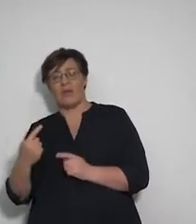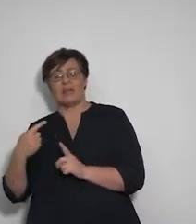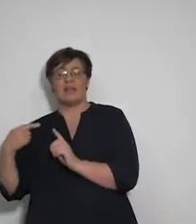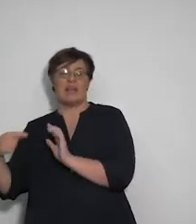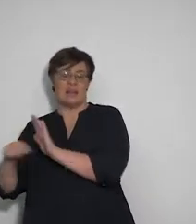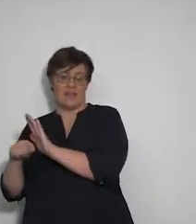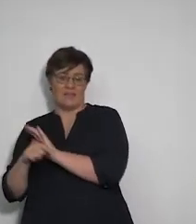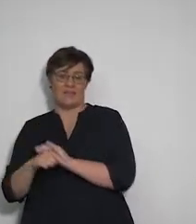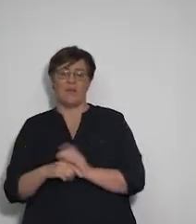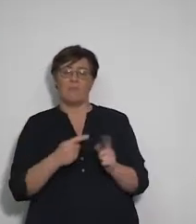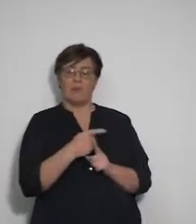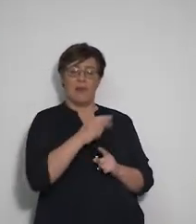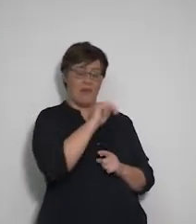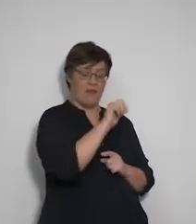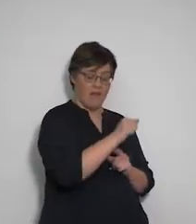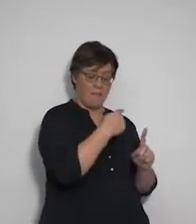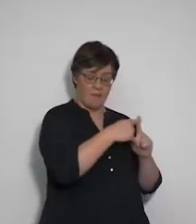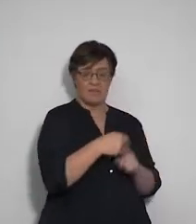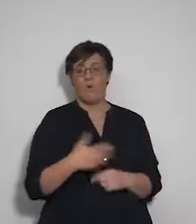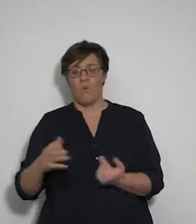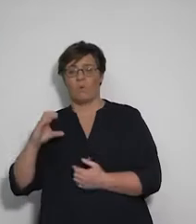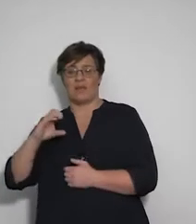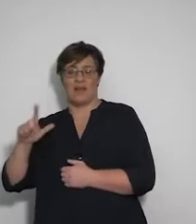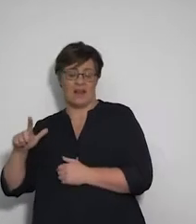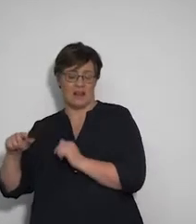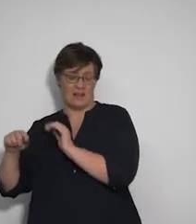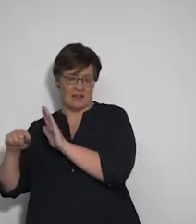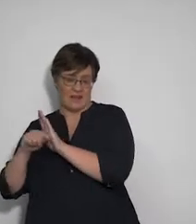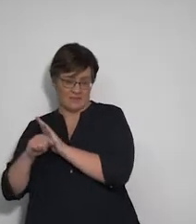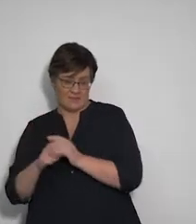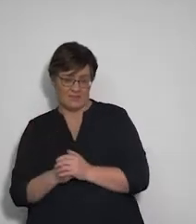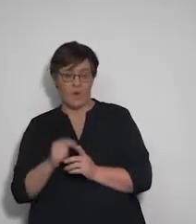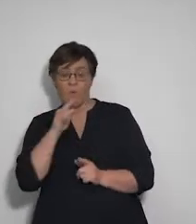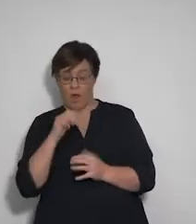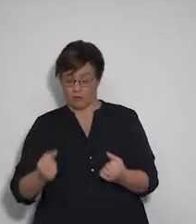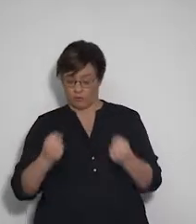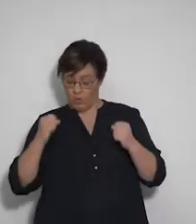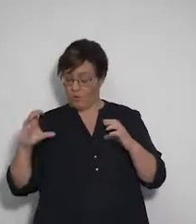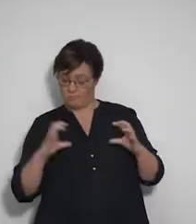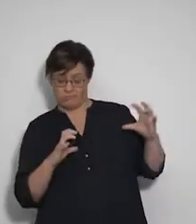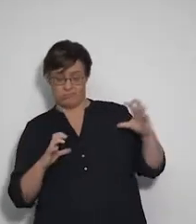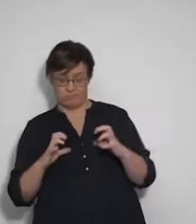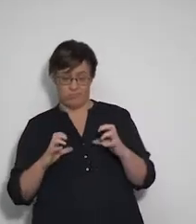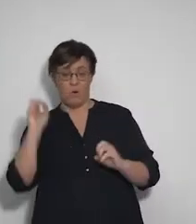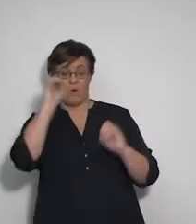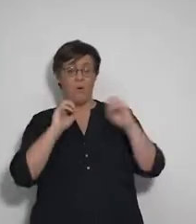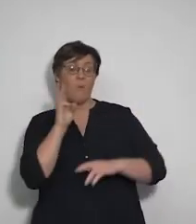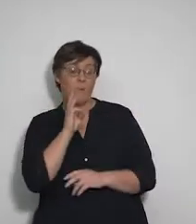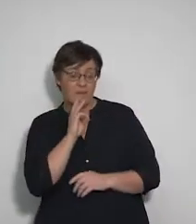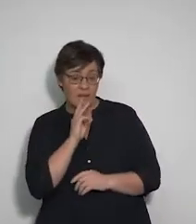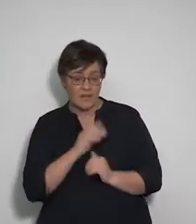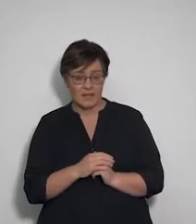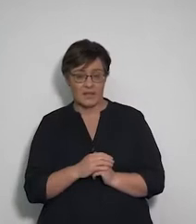Now, what are we saying? Around the chloride ion, because of these strong electrophostatic forces between the water molecules, now